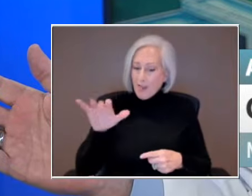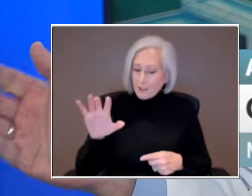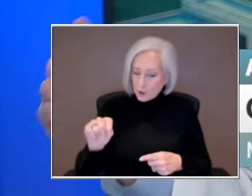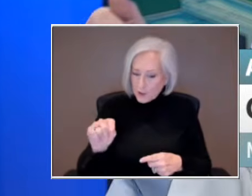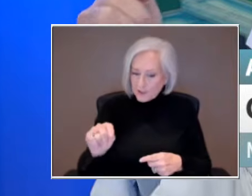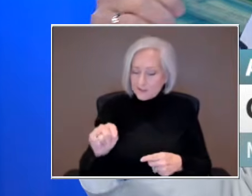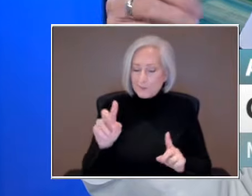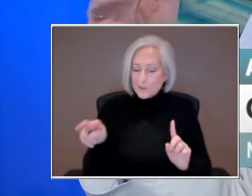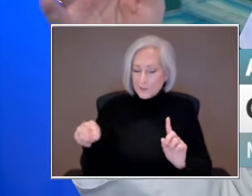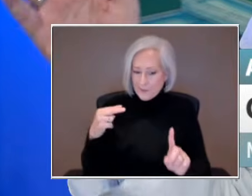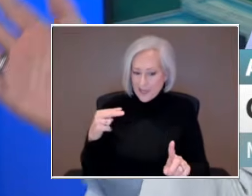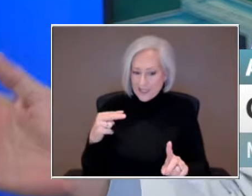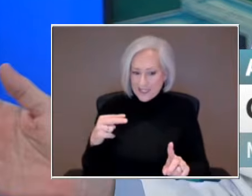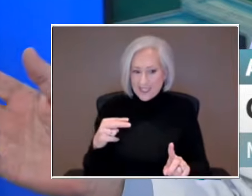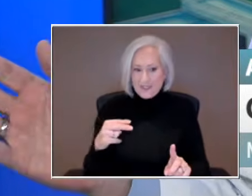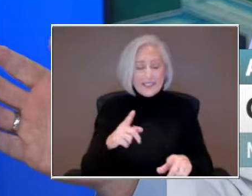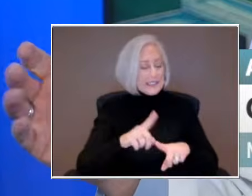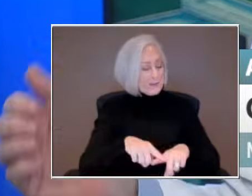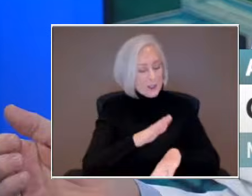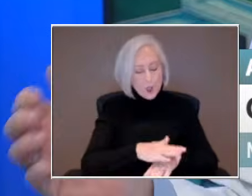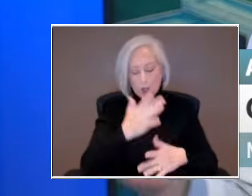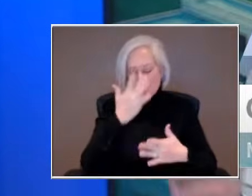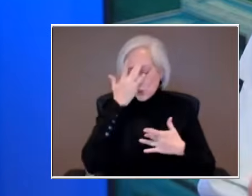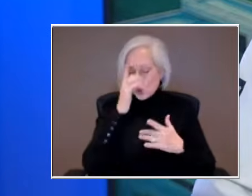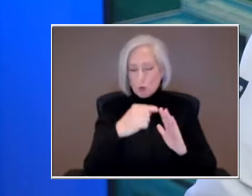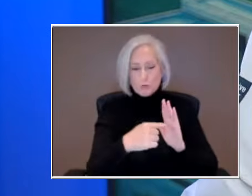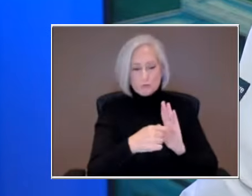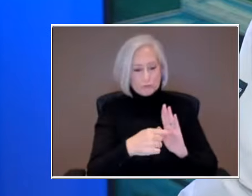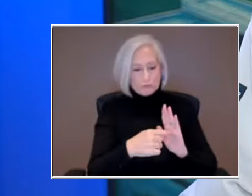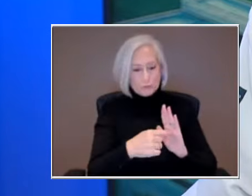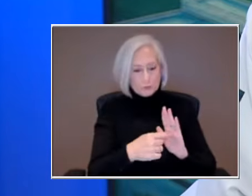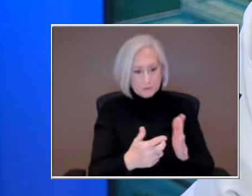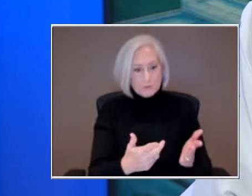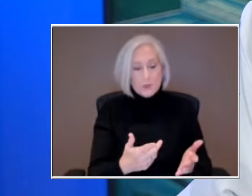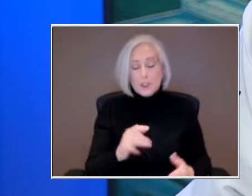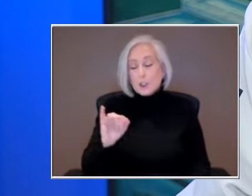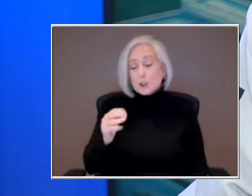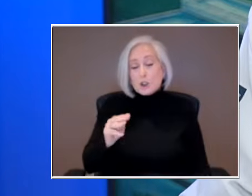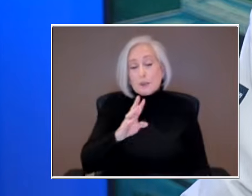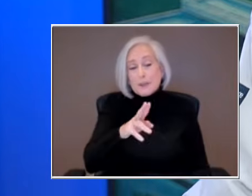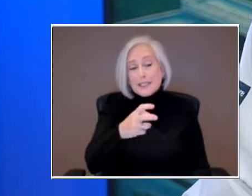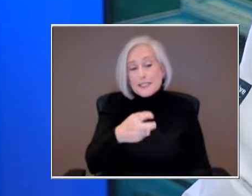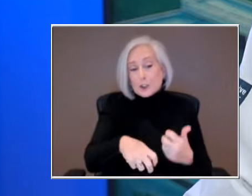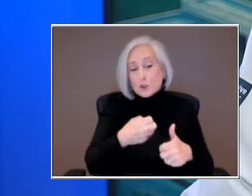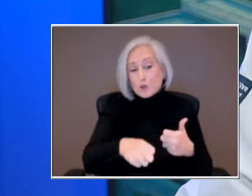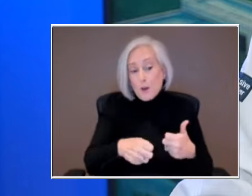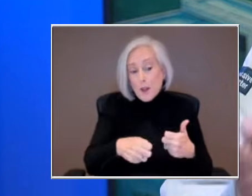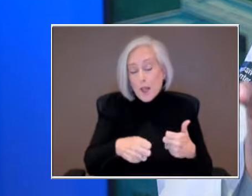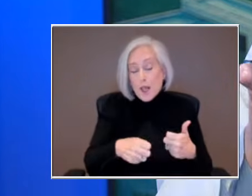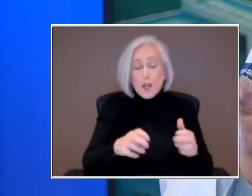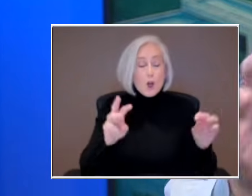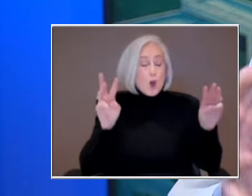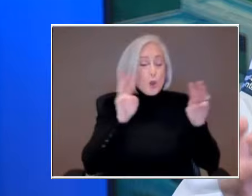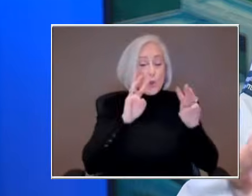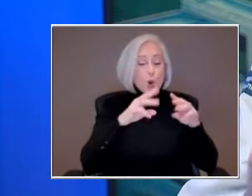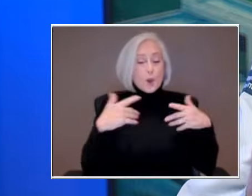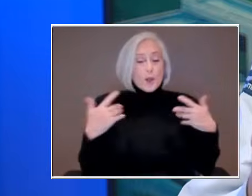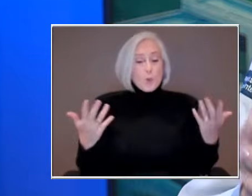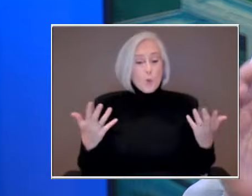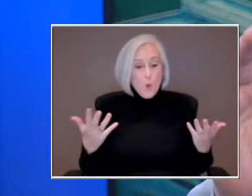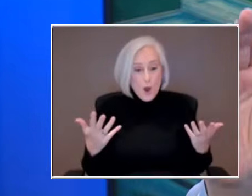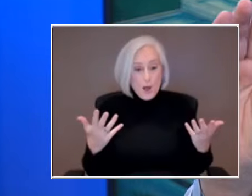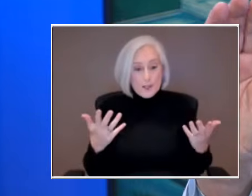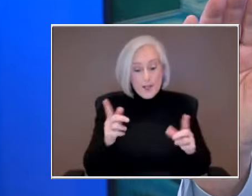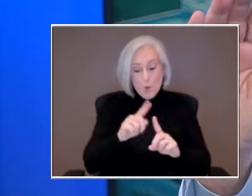present with, right? So the trouble that Jim was having, the worry is that even going in and removing the